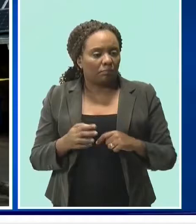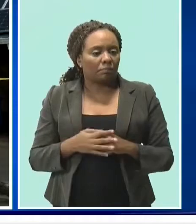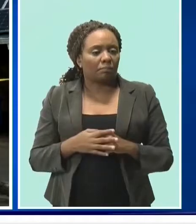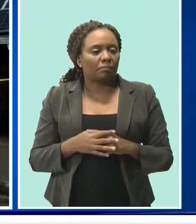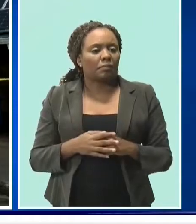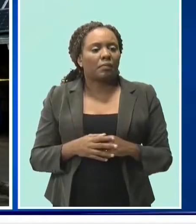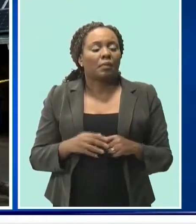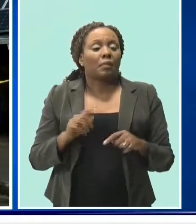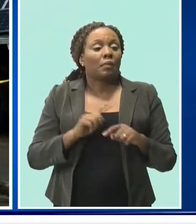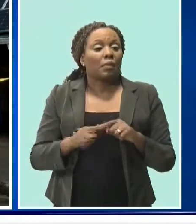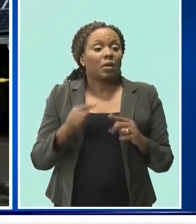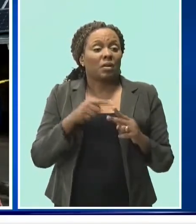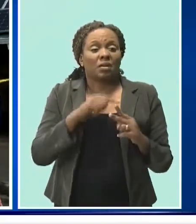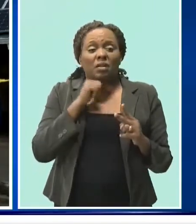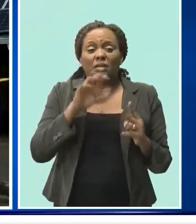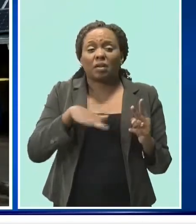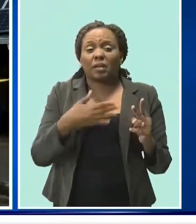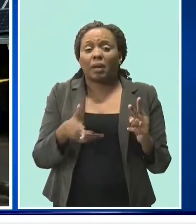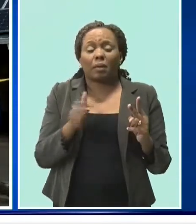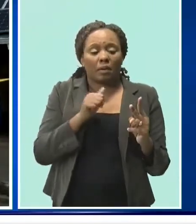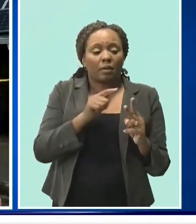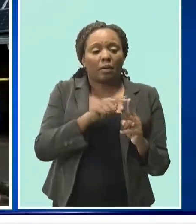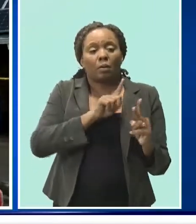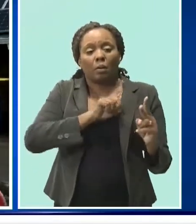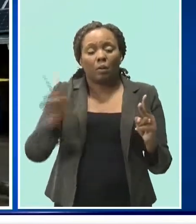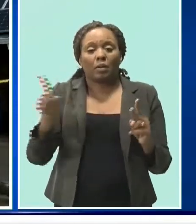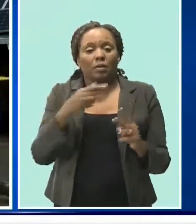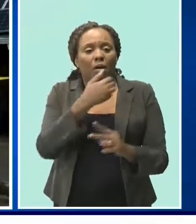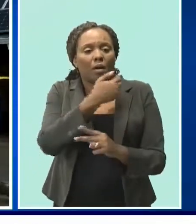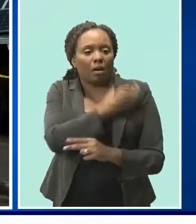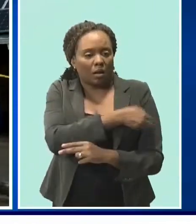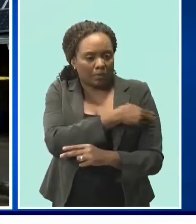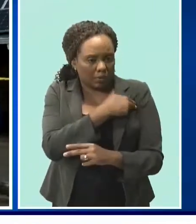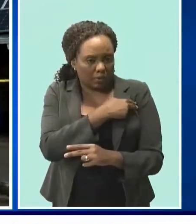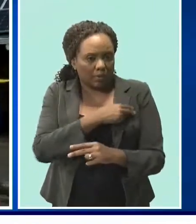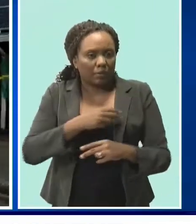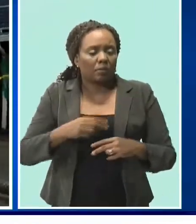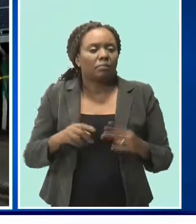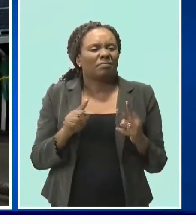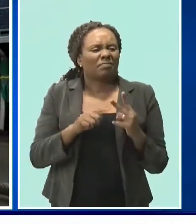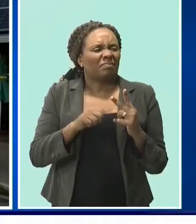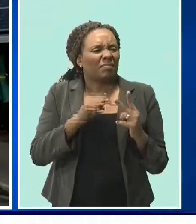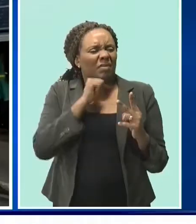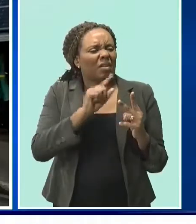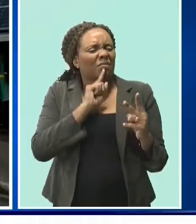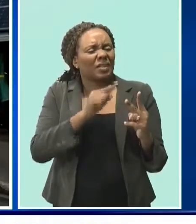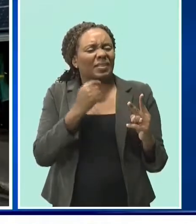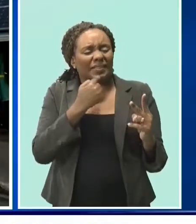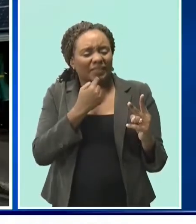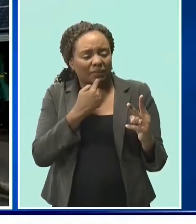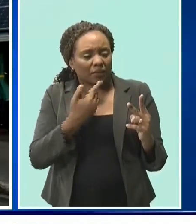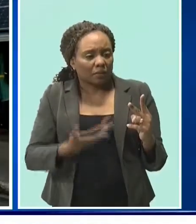was taken away by ambulance to the hospital. The other injuries, not so serious, but still